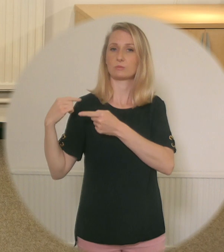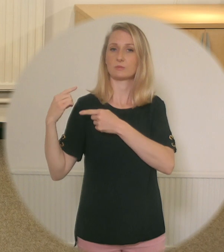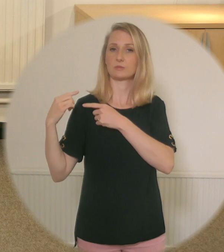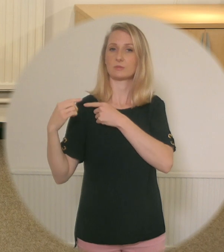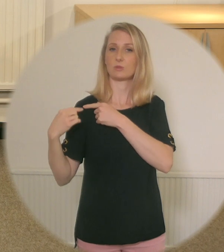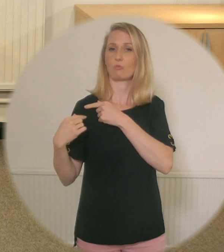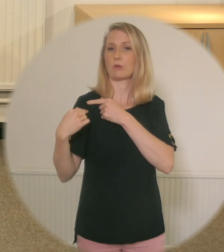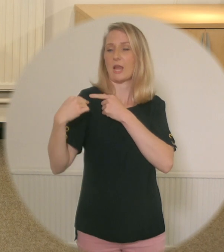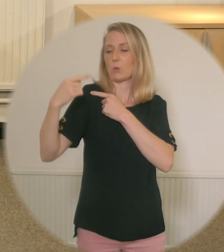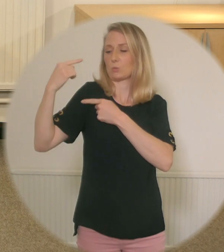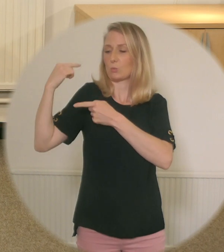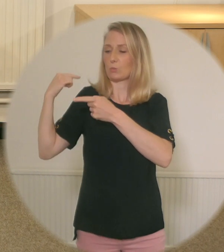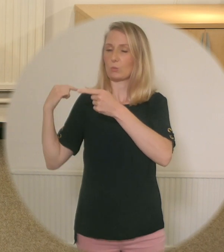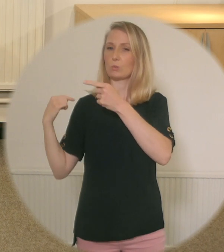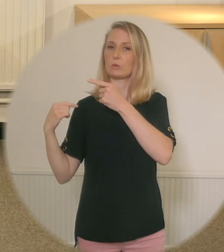in a circle.